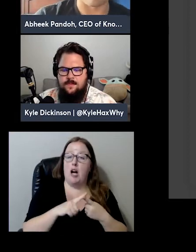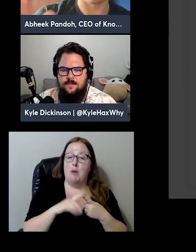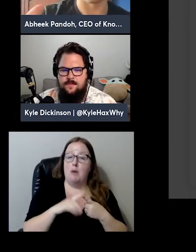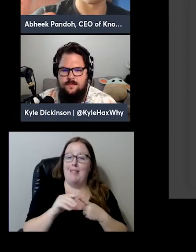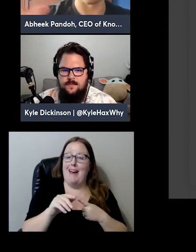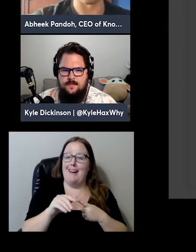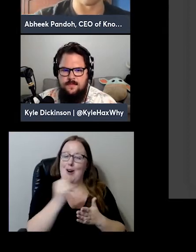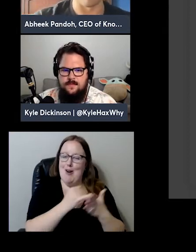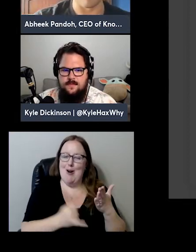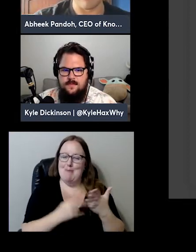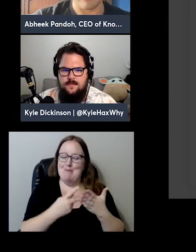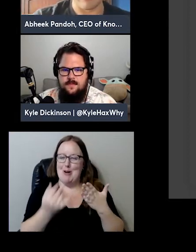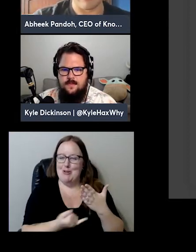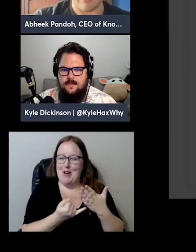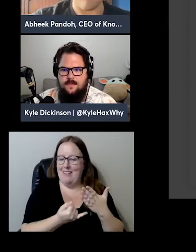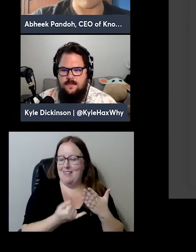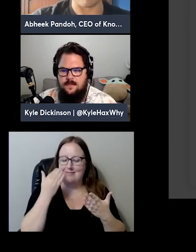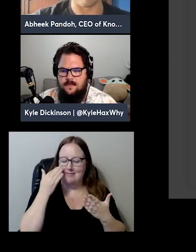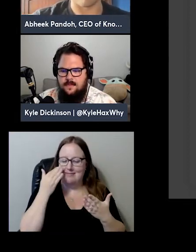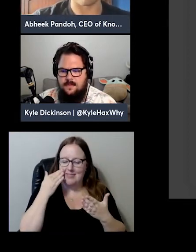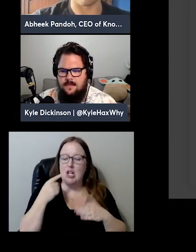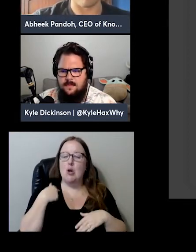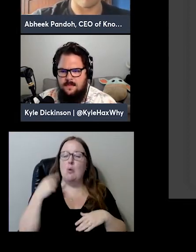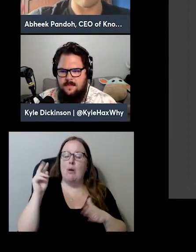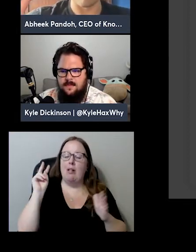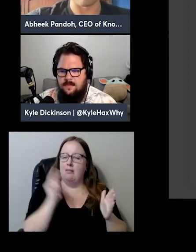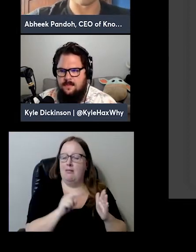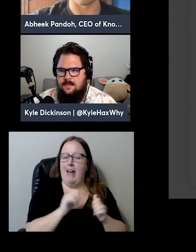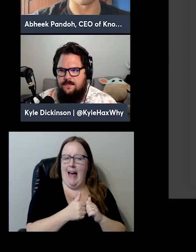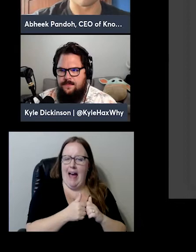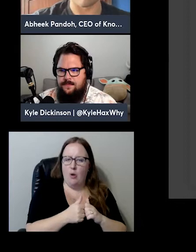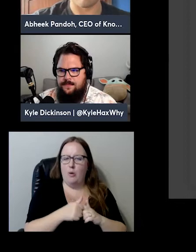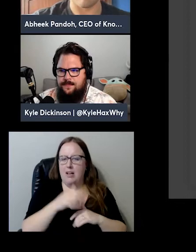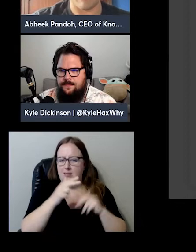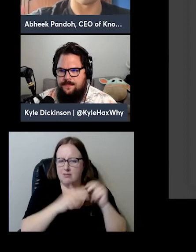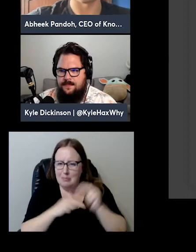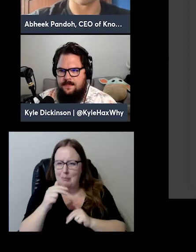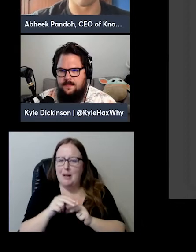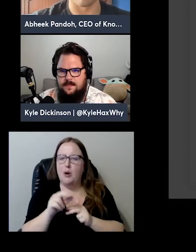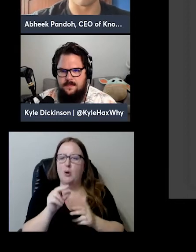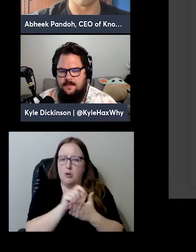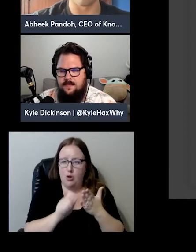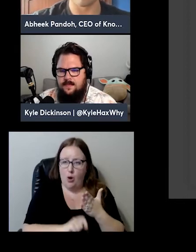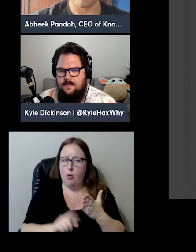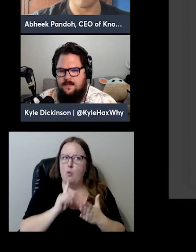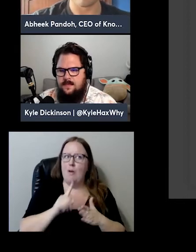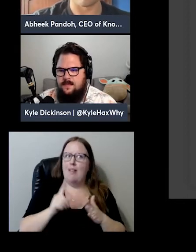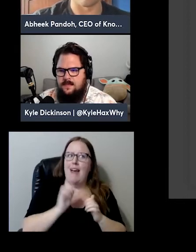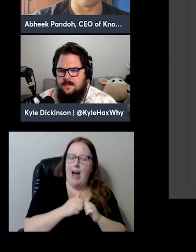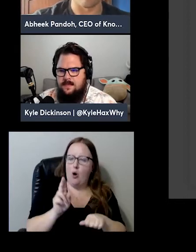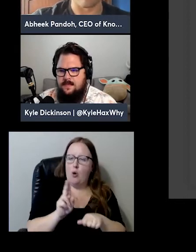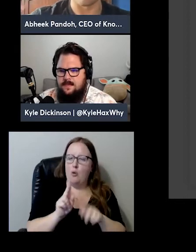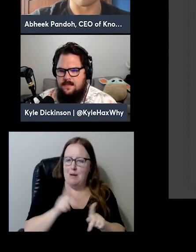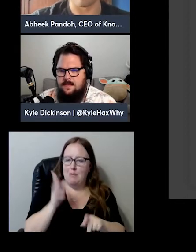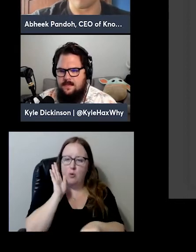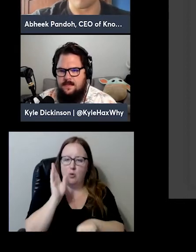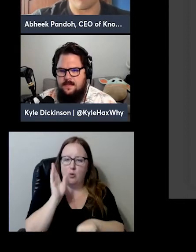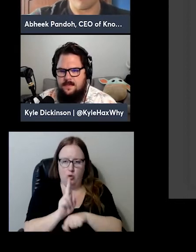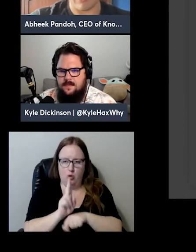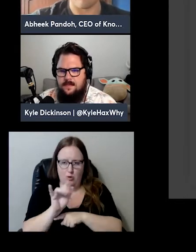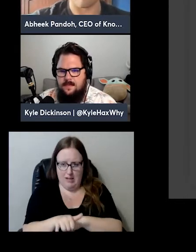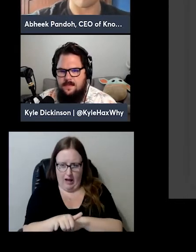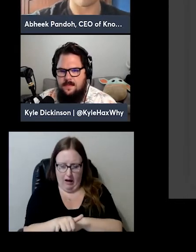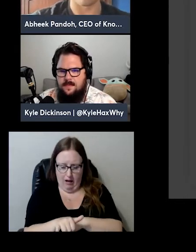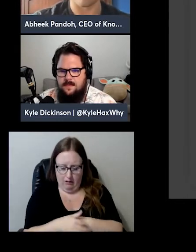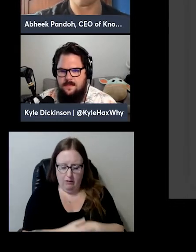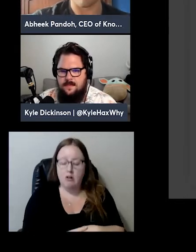really for us, when we view how we constructed Node, it really was around how people will use this. So when you